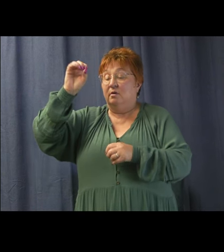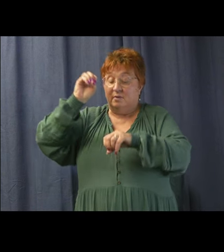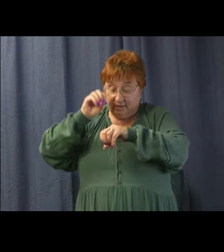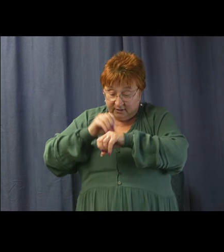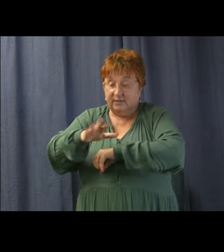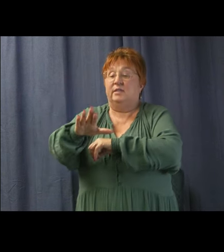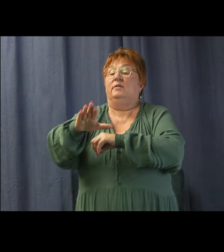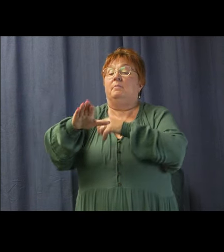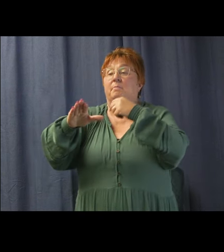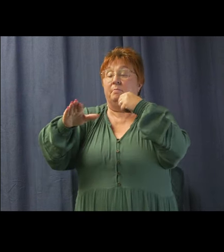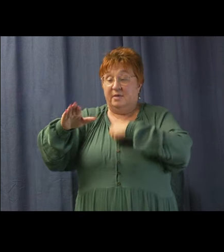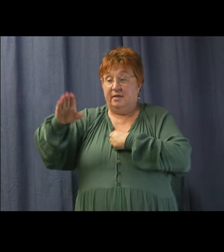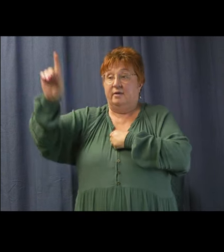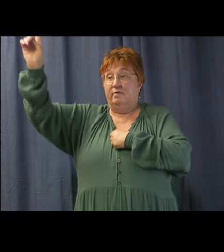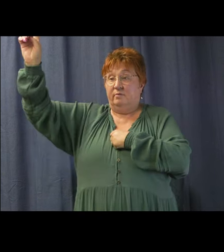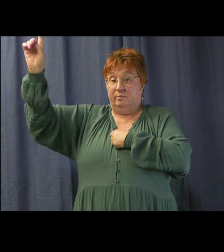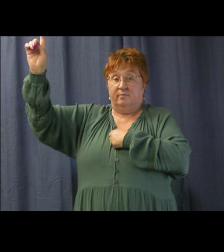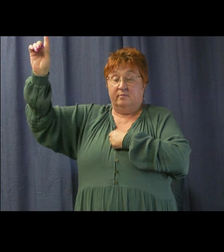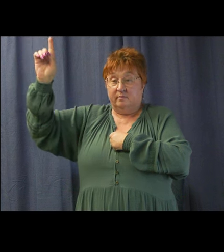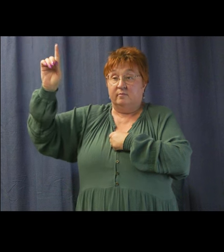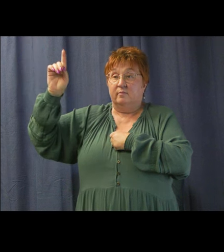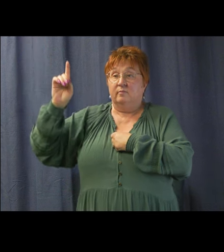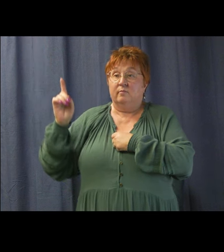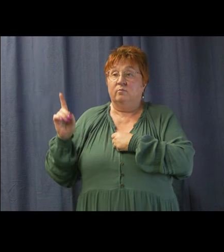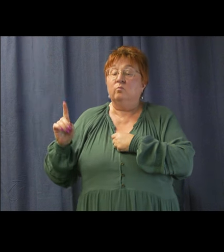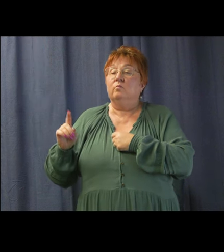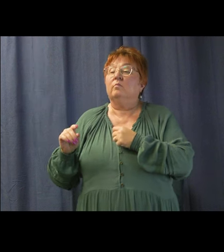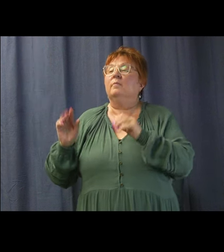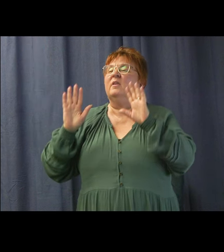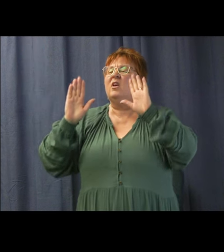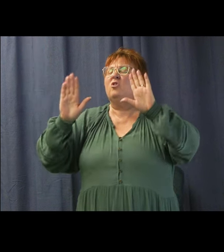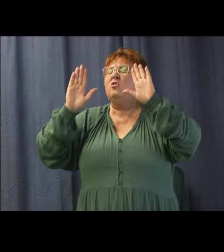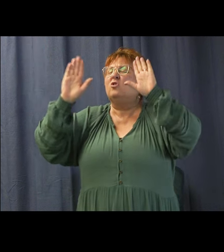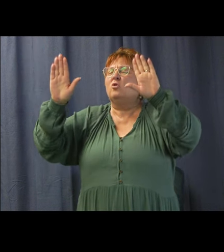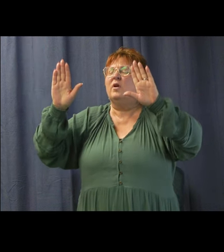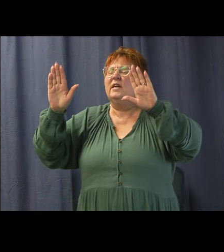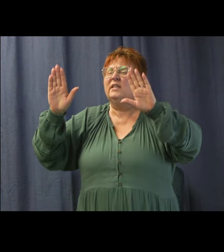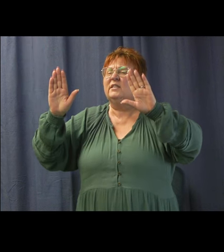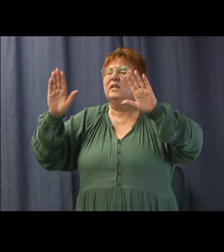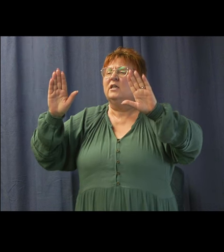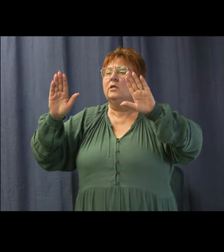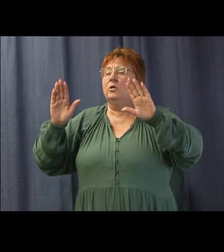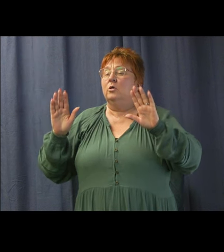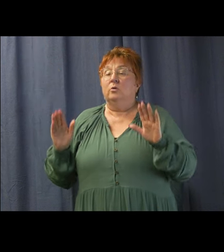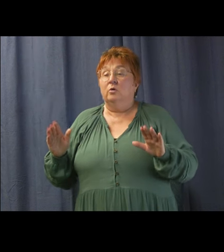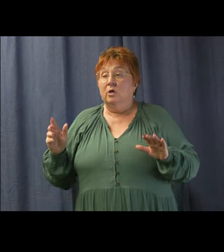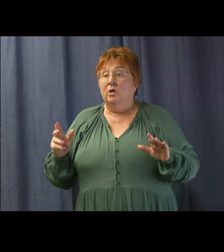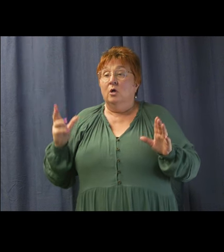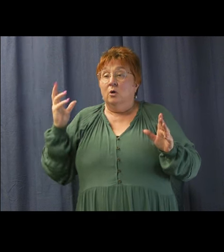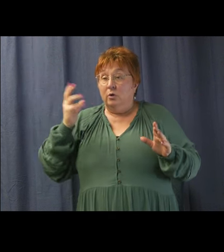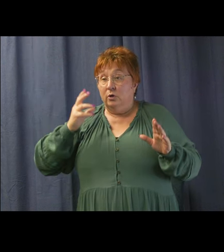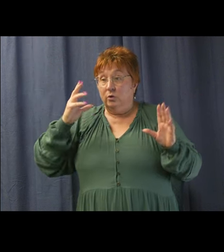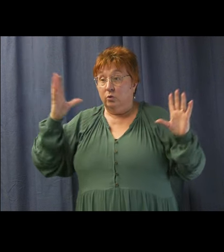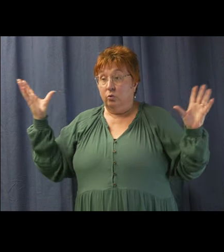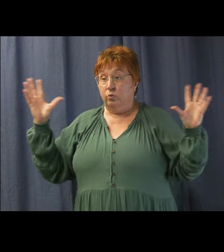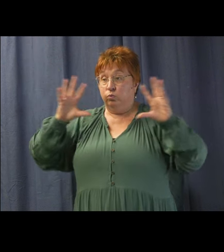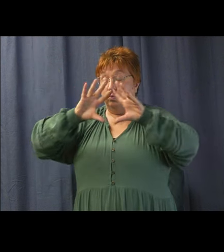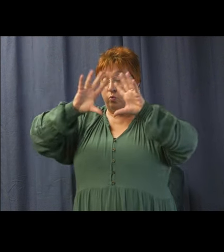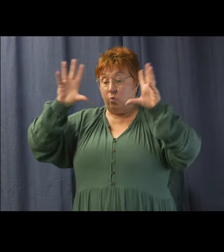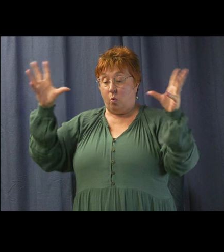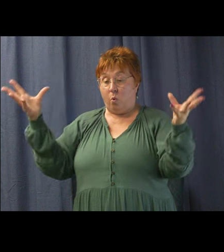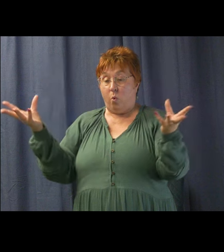sent me. Oh my goodness, this is the greatest verse in the Bible showing that it's a composite unity,